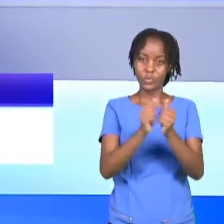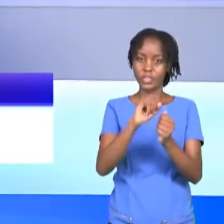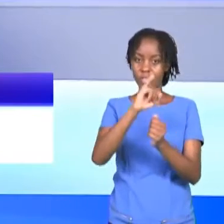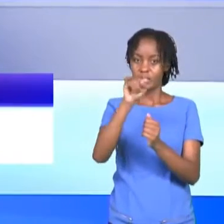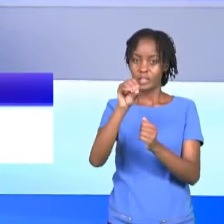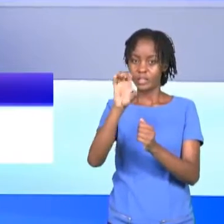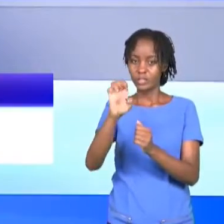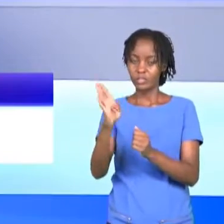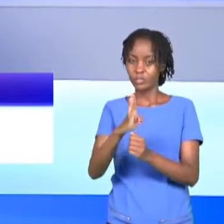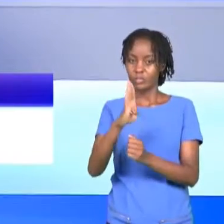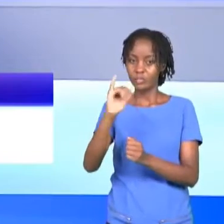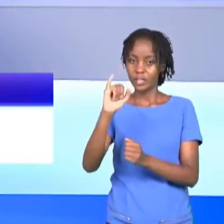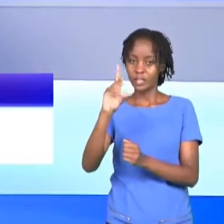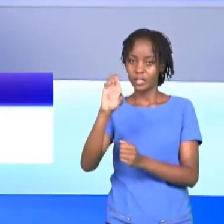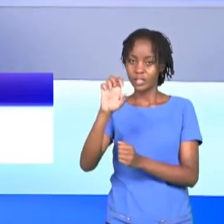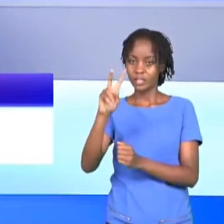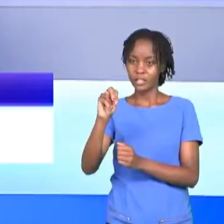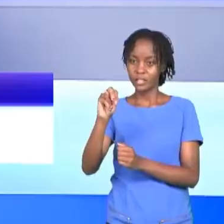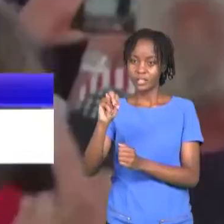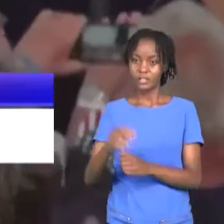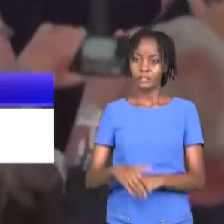has compiled that story.